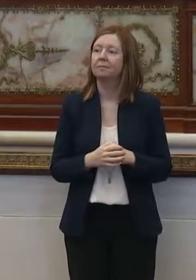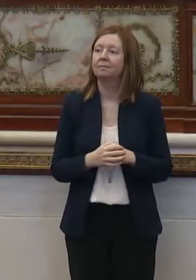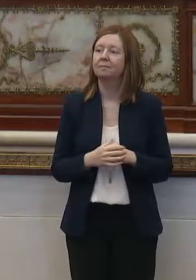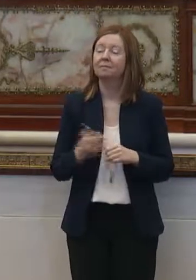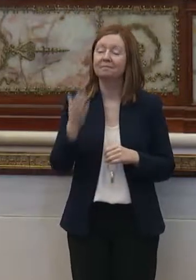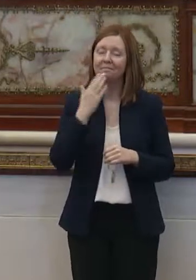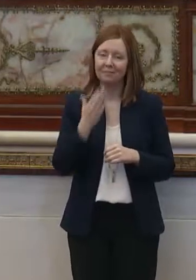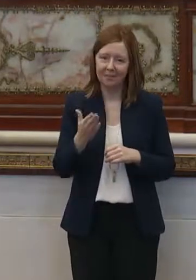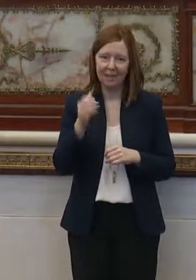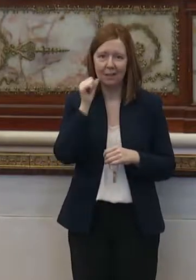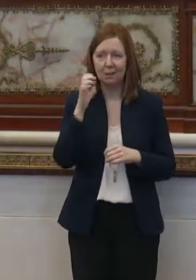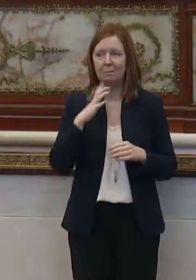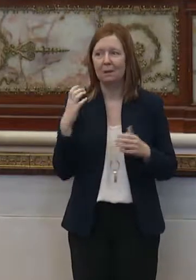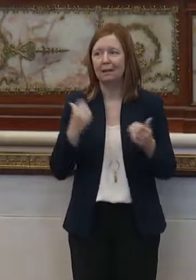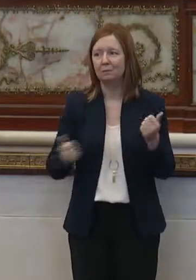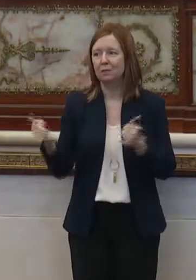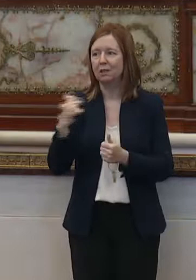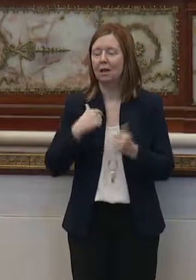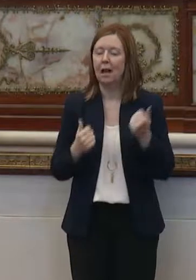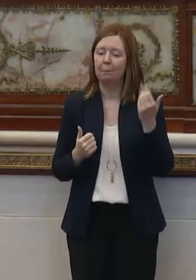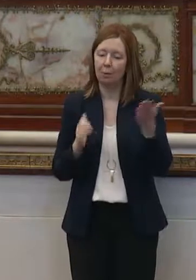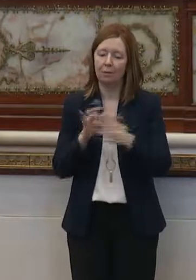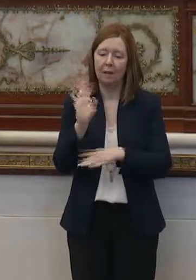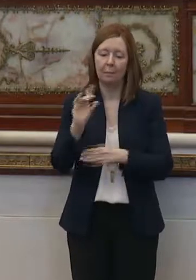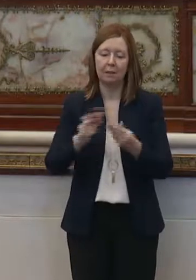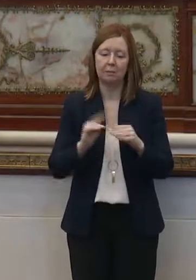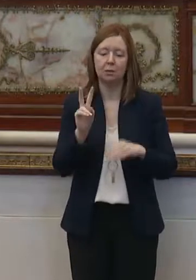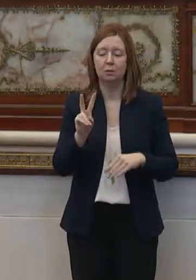Thank you, Madam Chair. I move that bill number